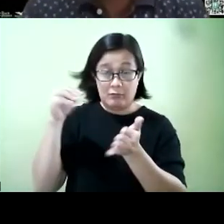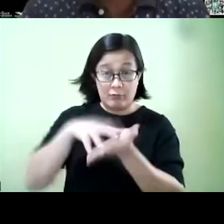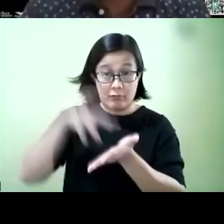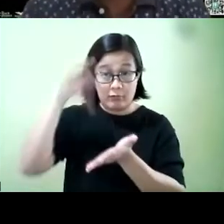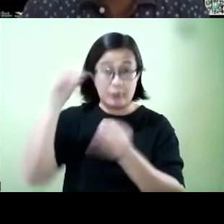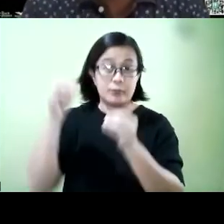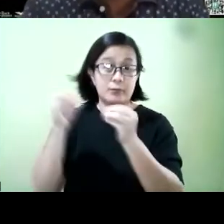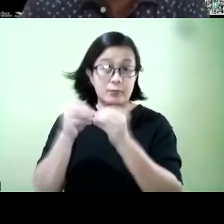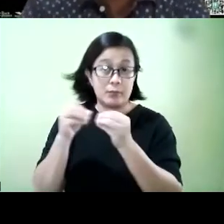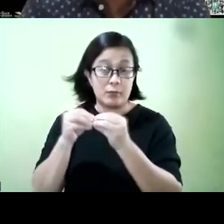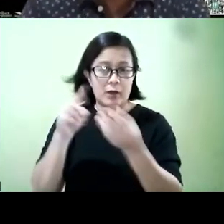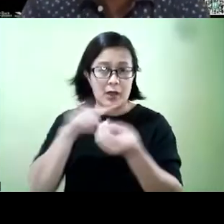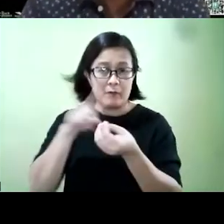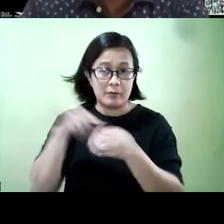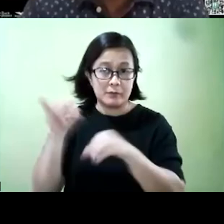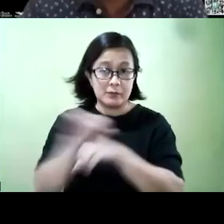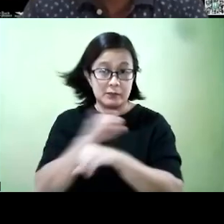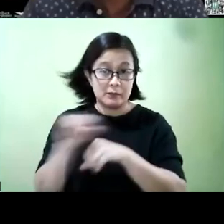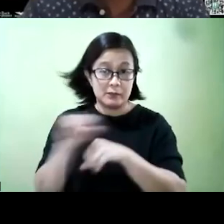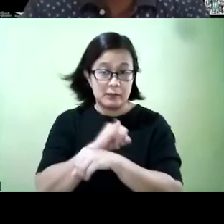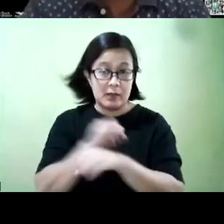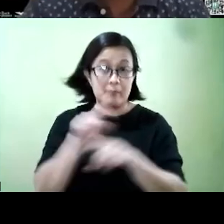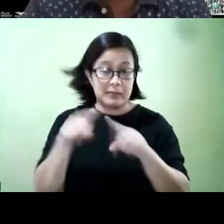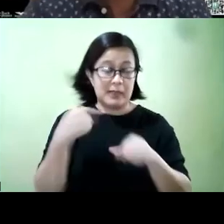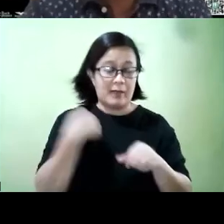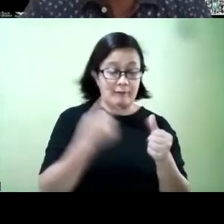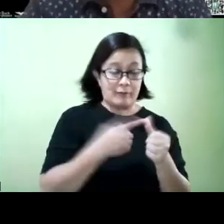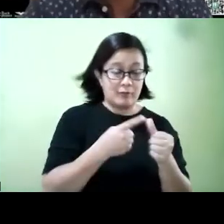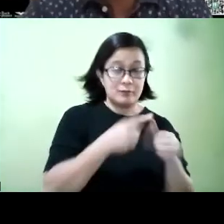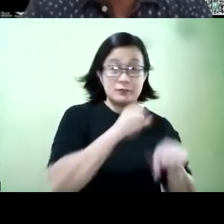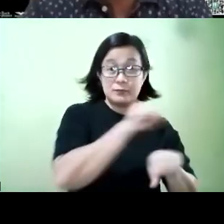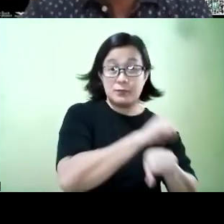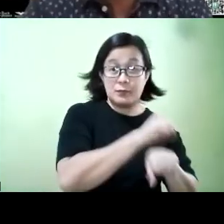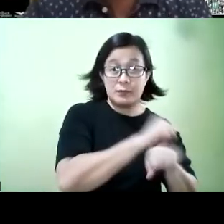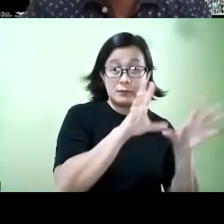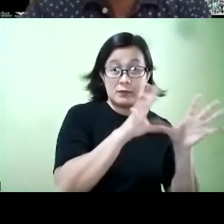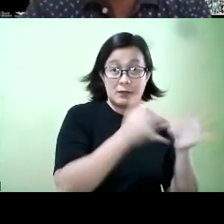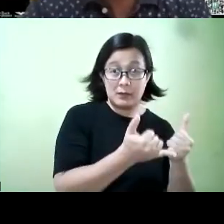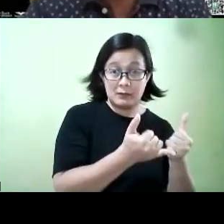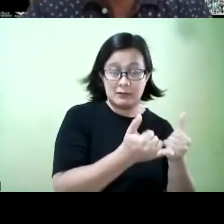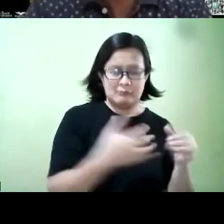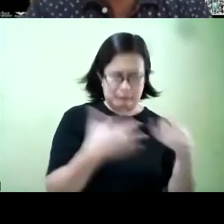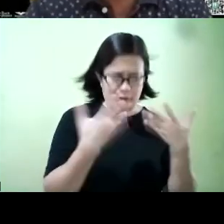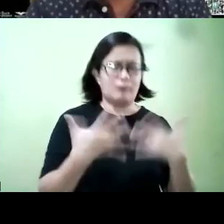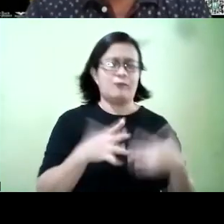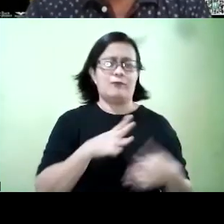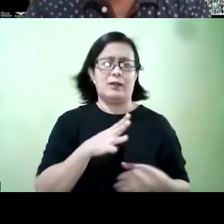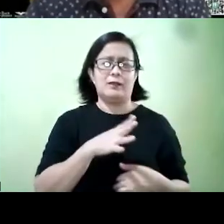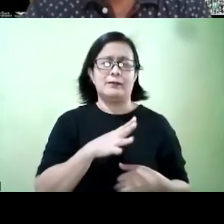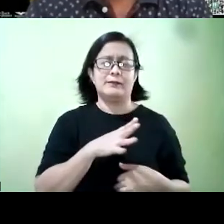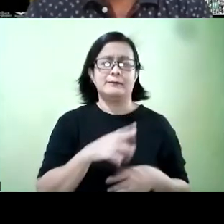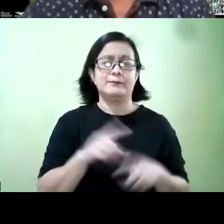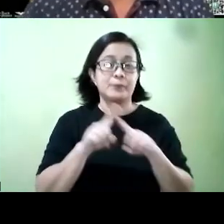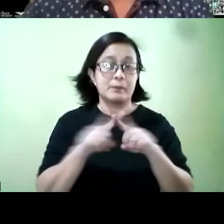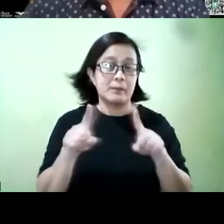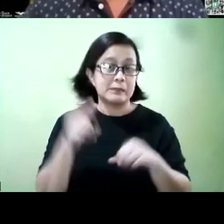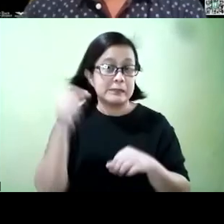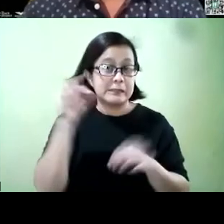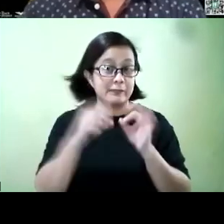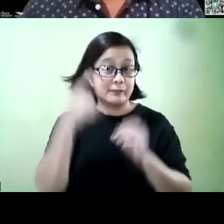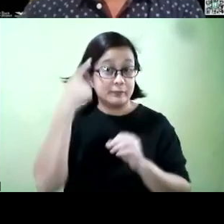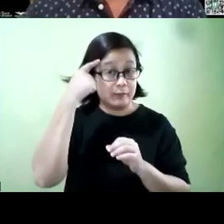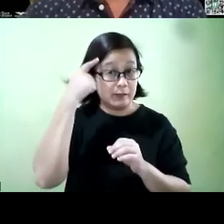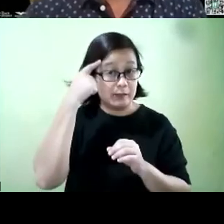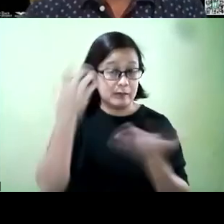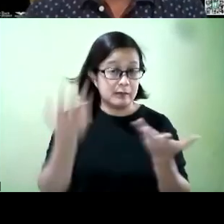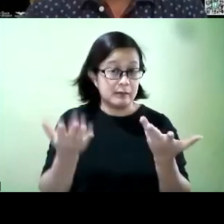this industry but you want to get employed first, then so be it. But if you think,